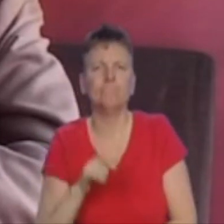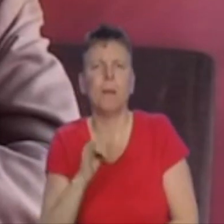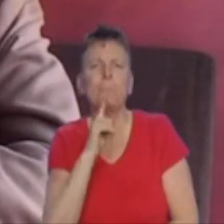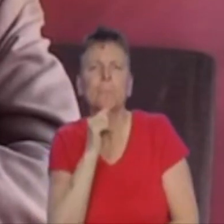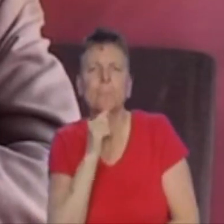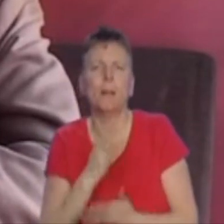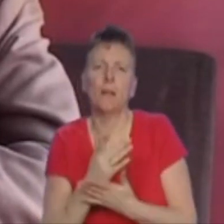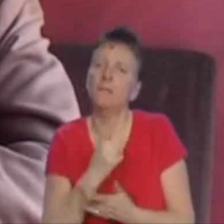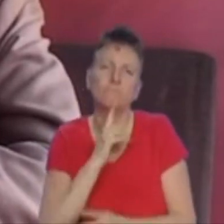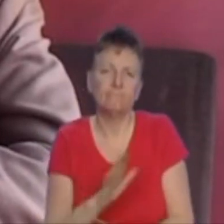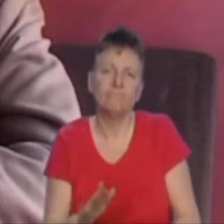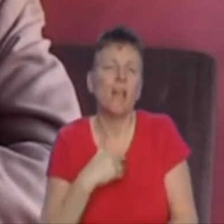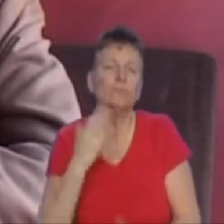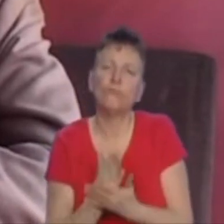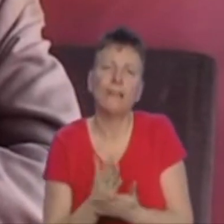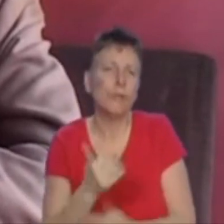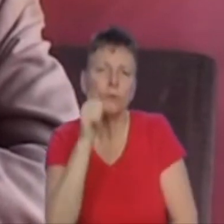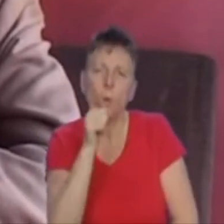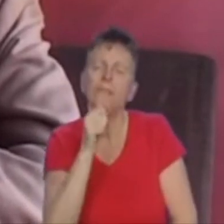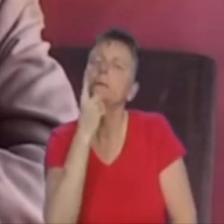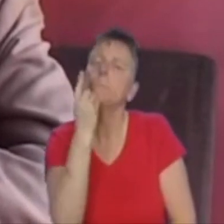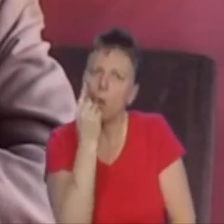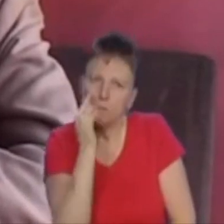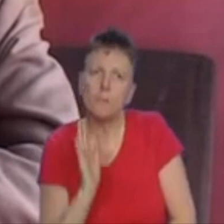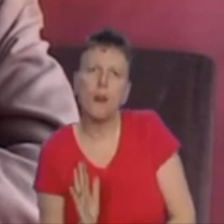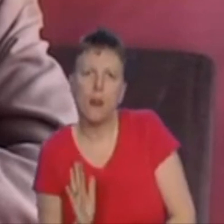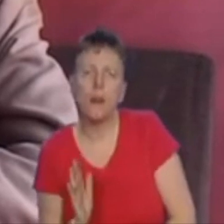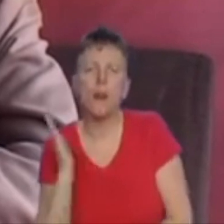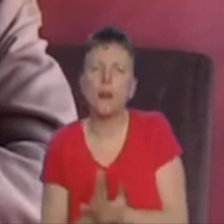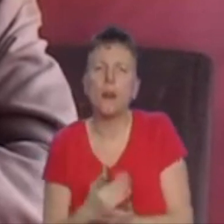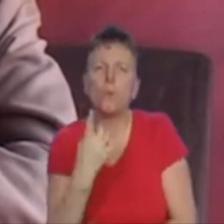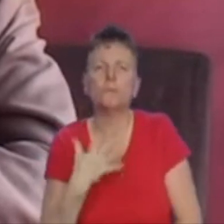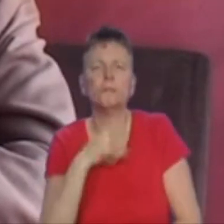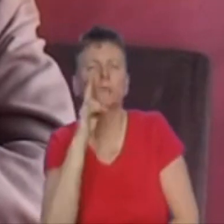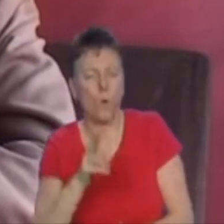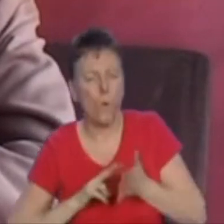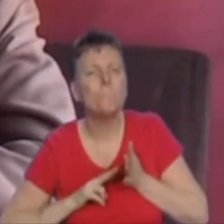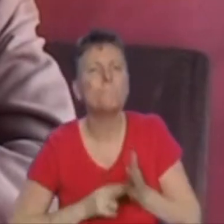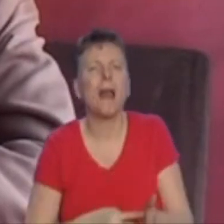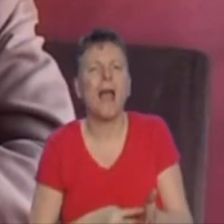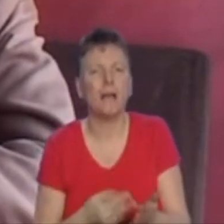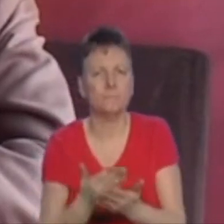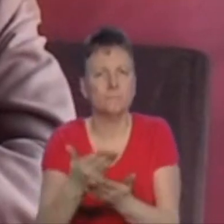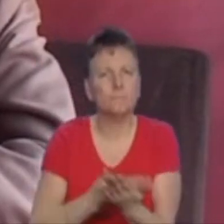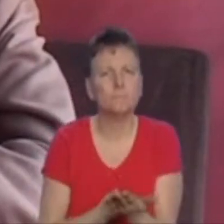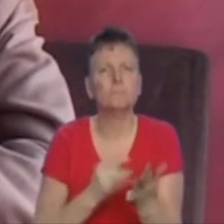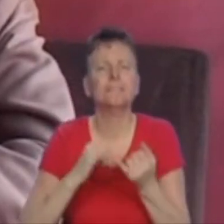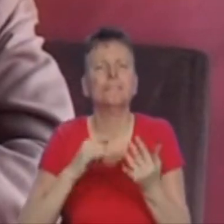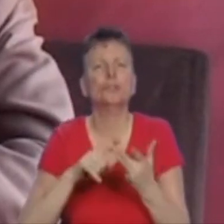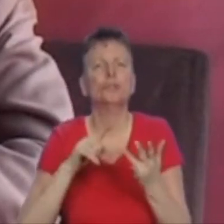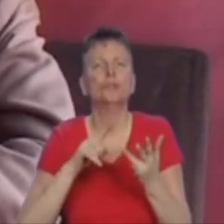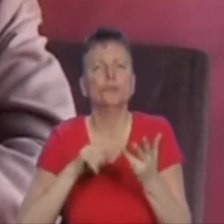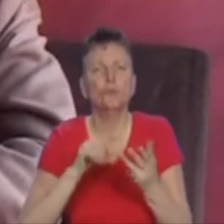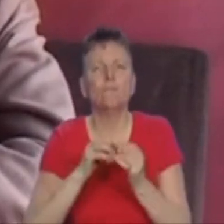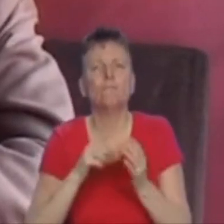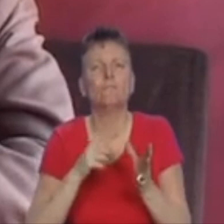possible. Certainly once I saw a plan to assassinate Slobodan Milosevic, who was then president of Serbia, but the fact is